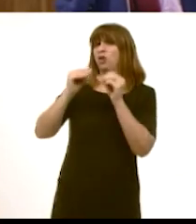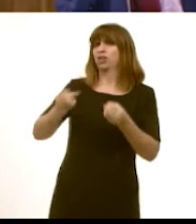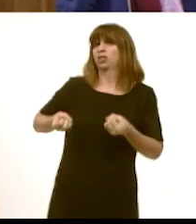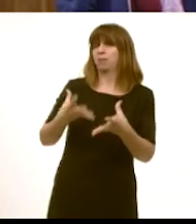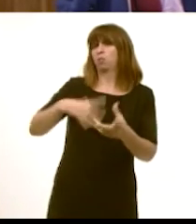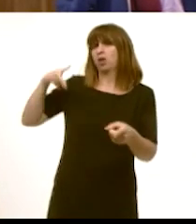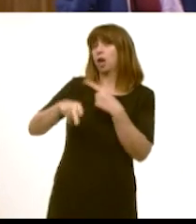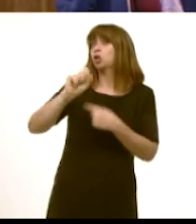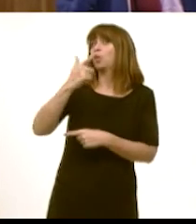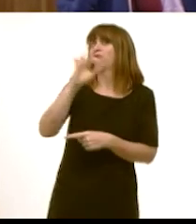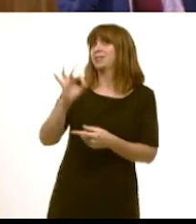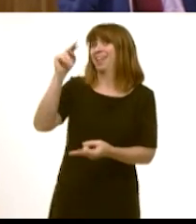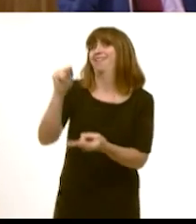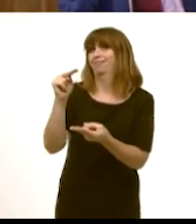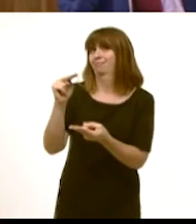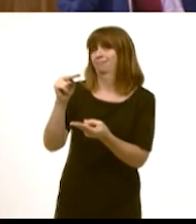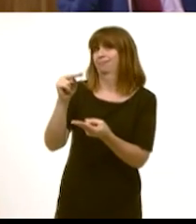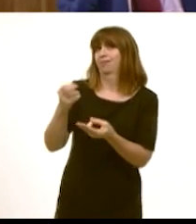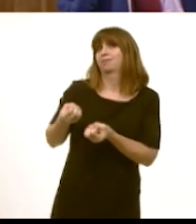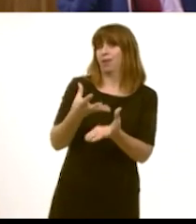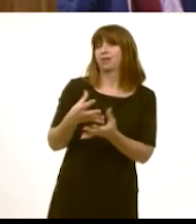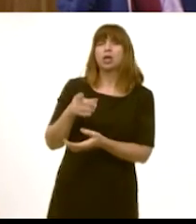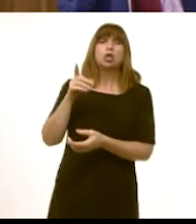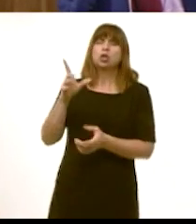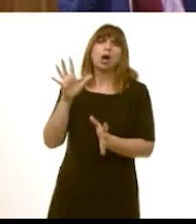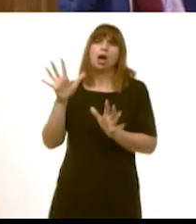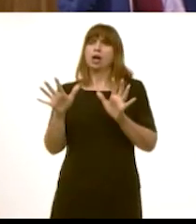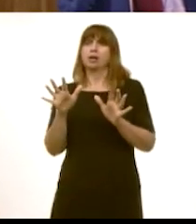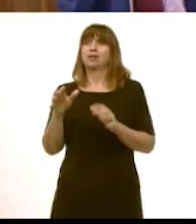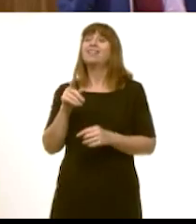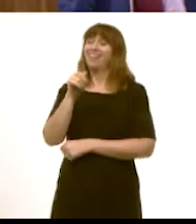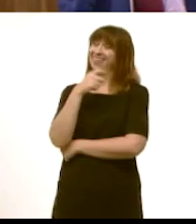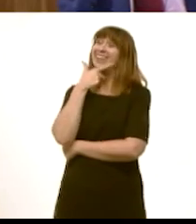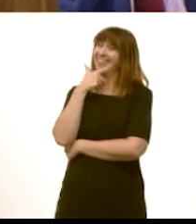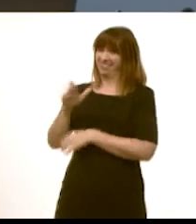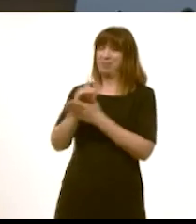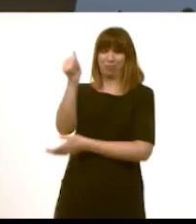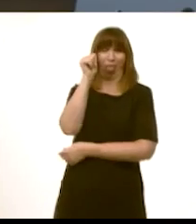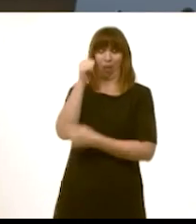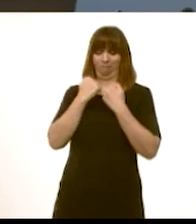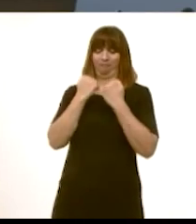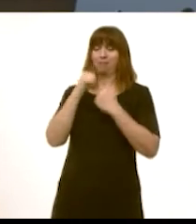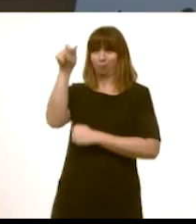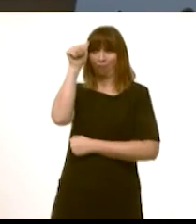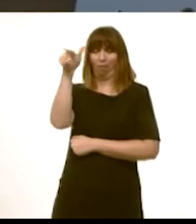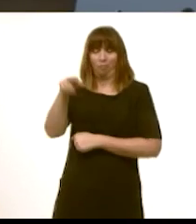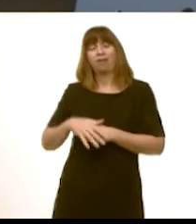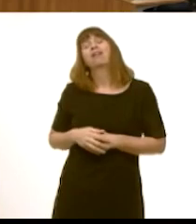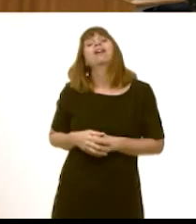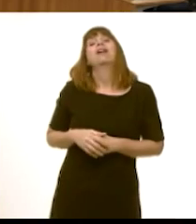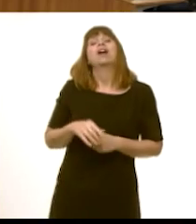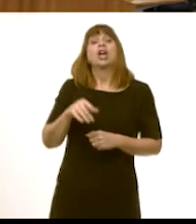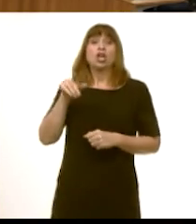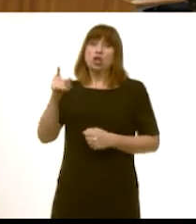12%. 12%. He cannot stand there. There was a smile on his face, in fairness to him. He's got some self-awareness. He cannot stand there